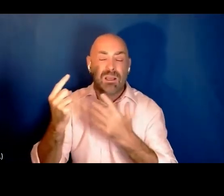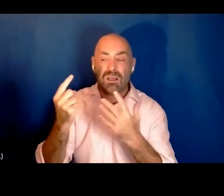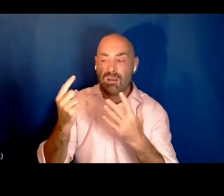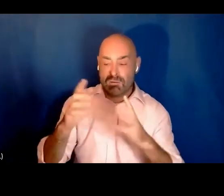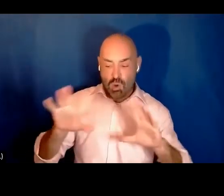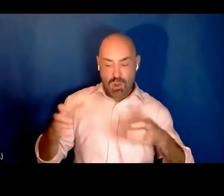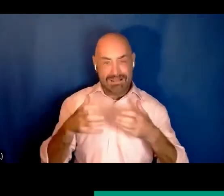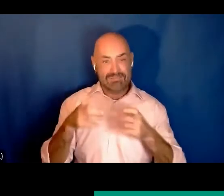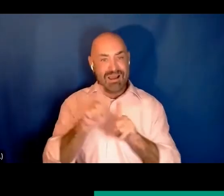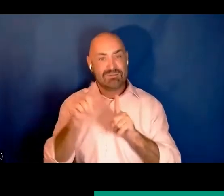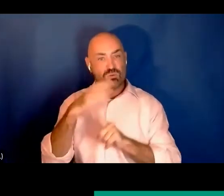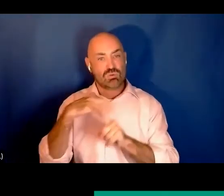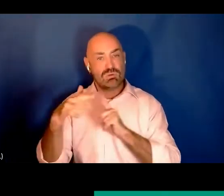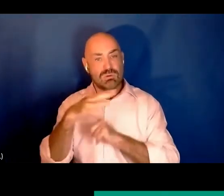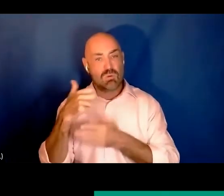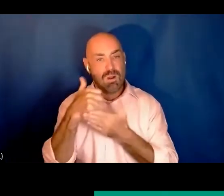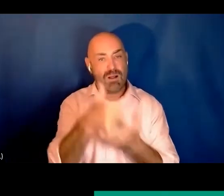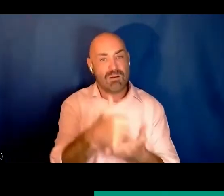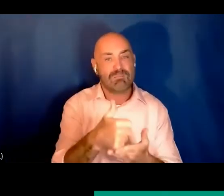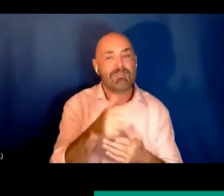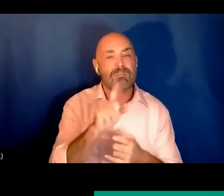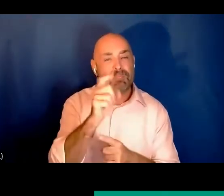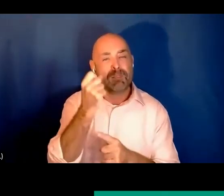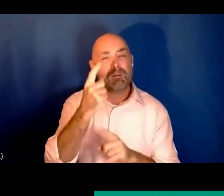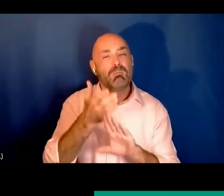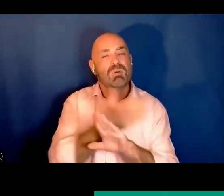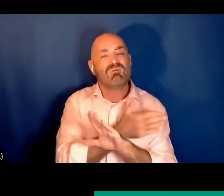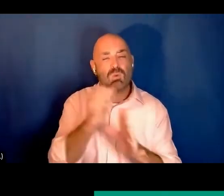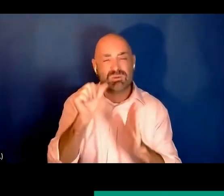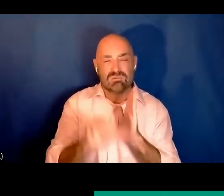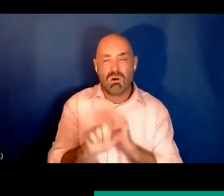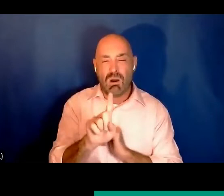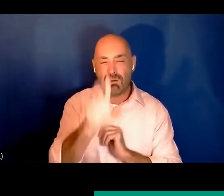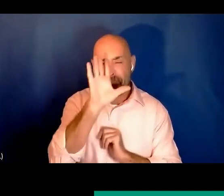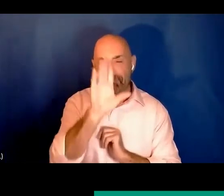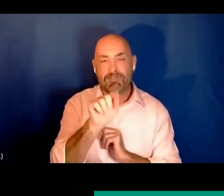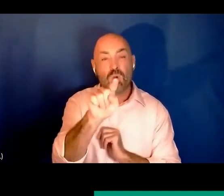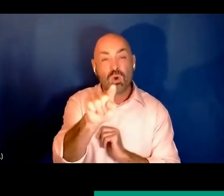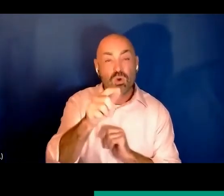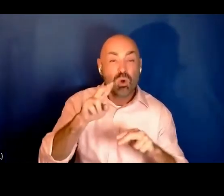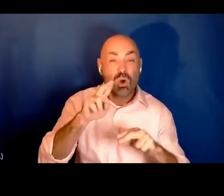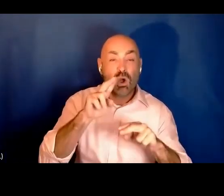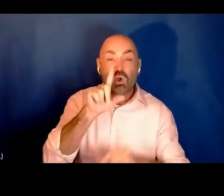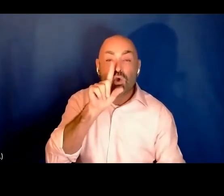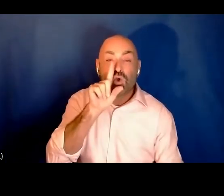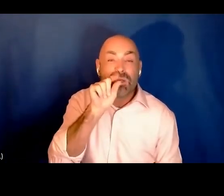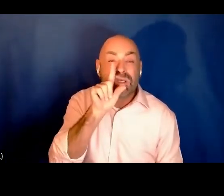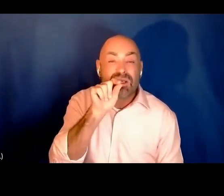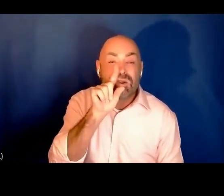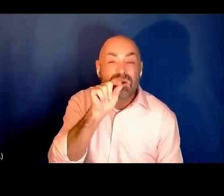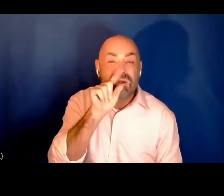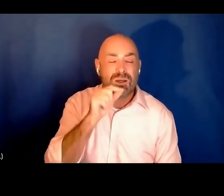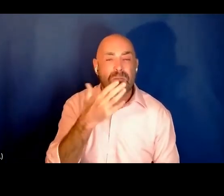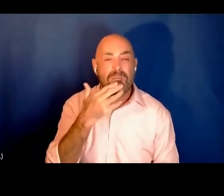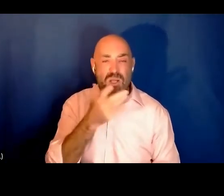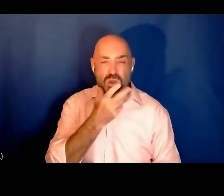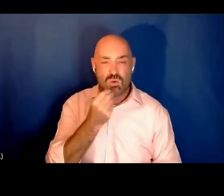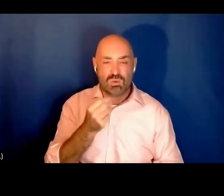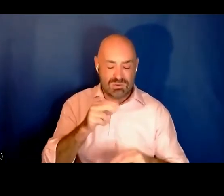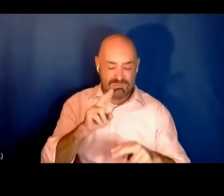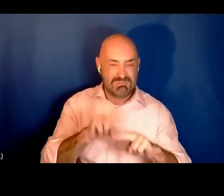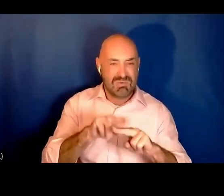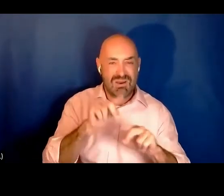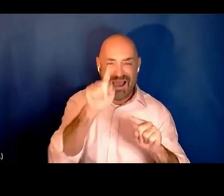society. Just before we start, a bit of housekeeping. If you are tweeting us, please use our handle at